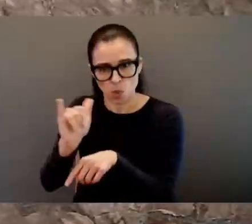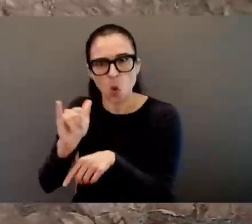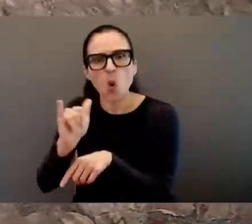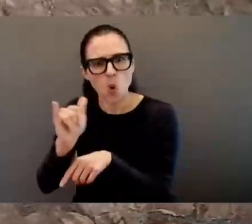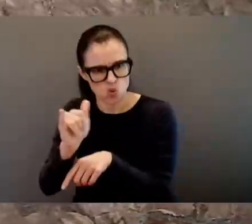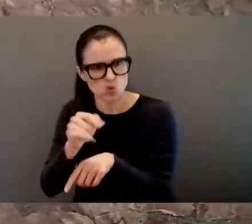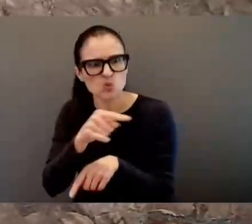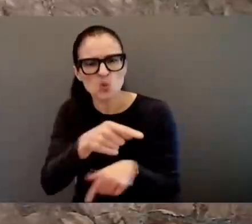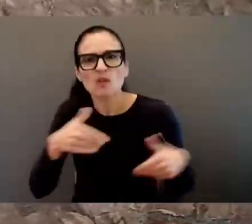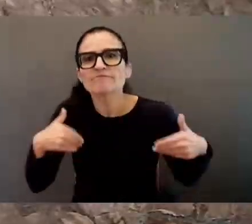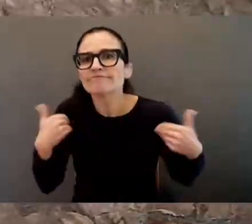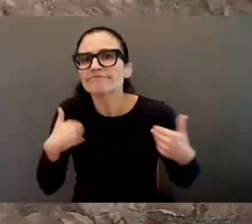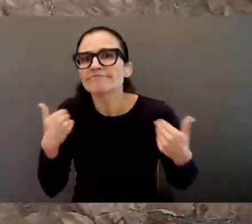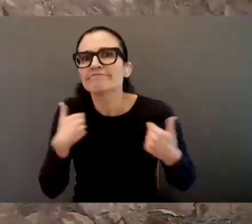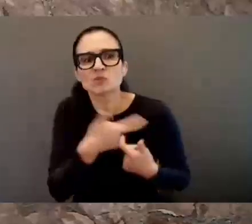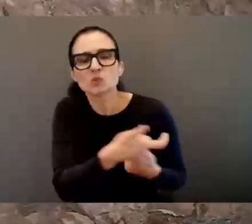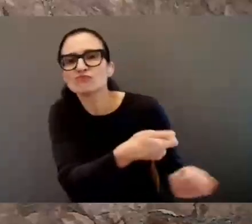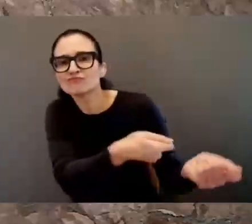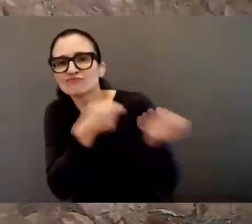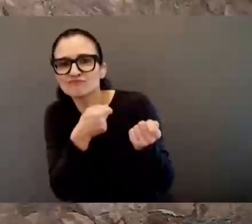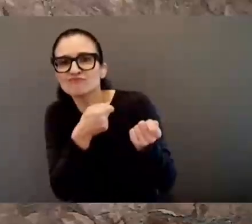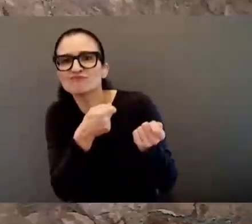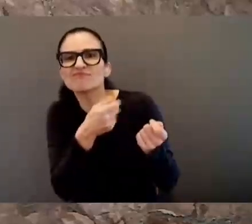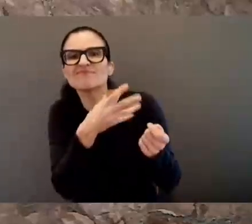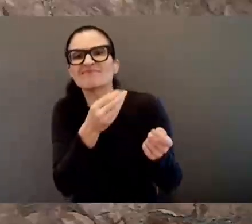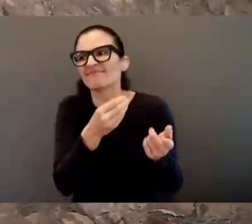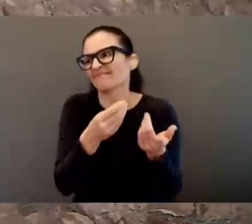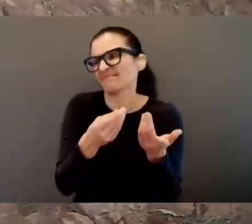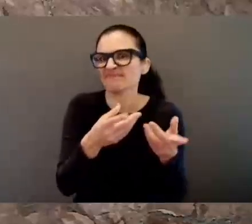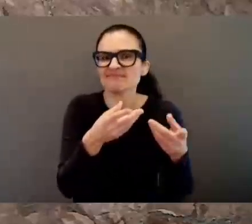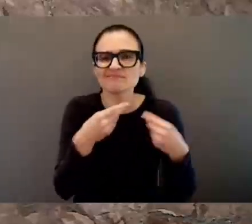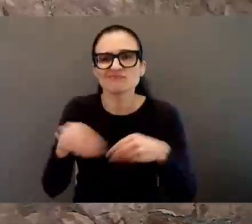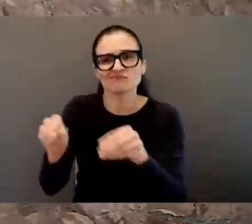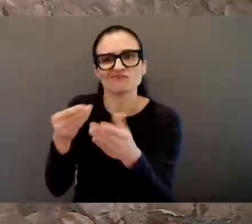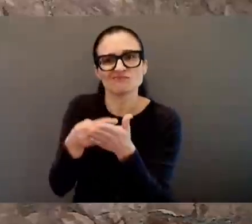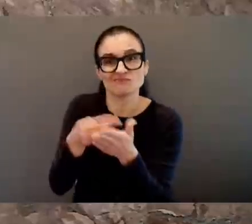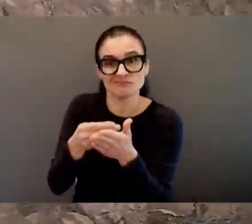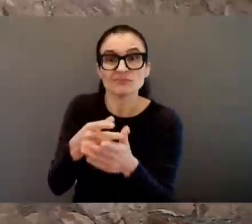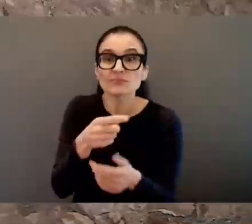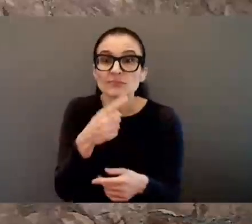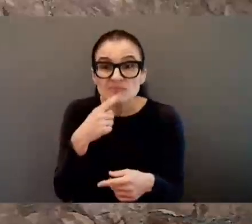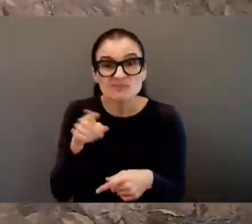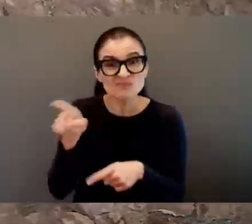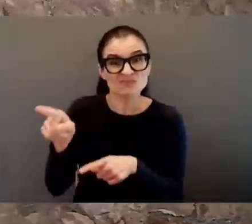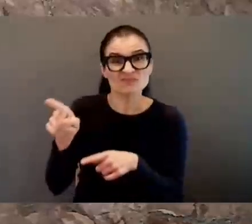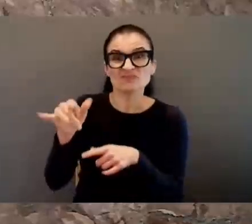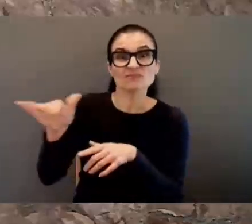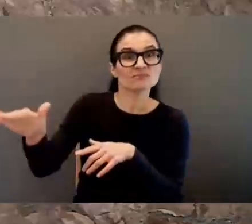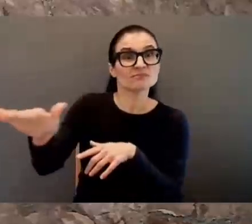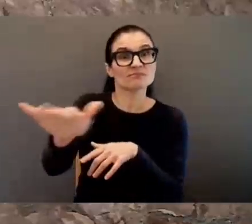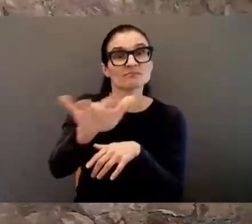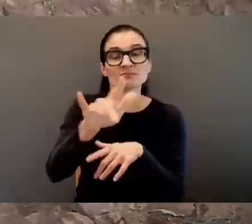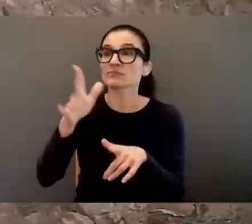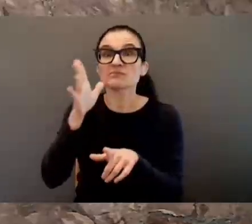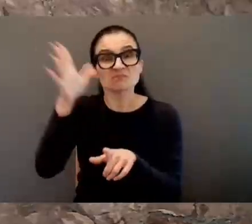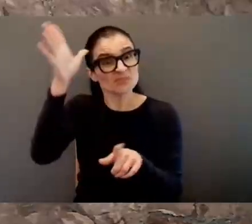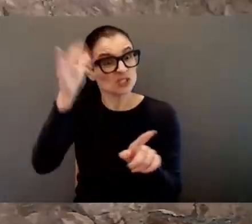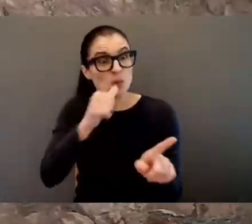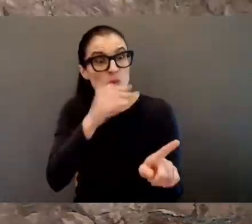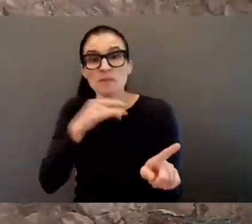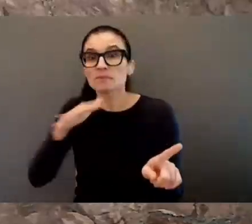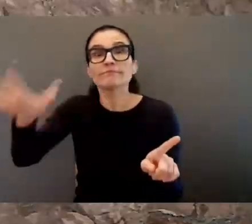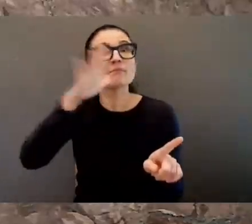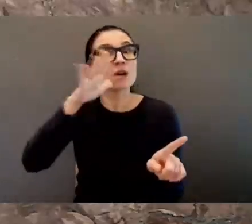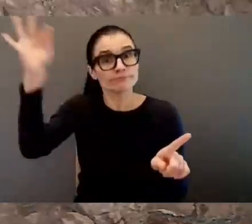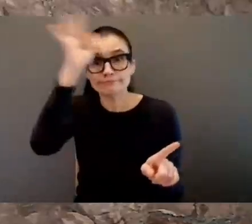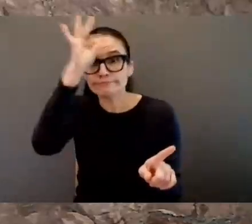at all. Mothers like me are terrified for our children's safety in this province. Will the minister commit